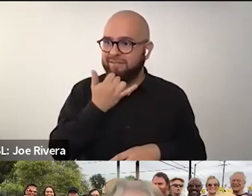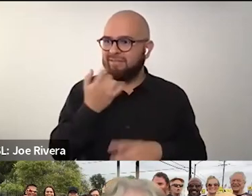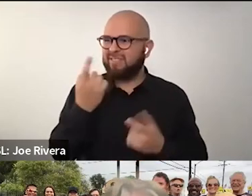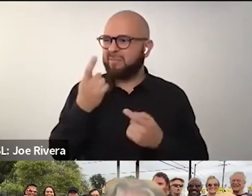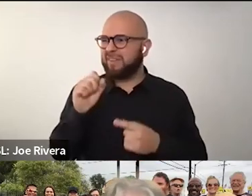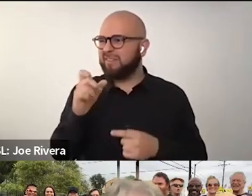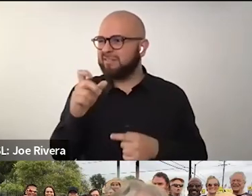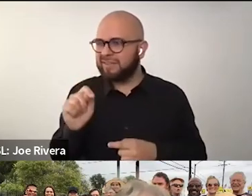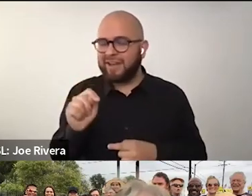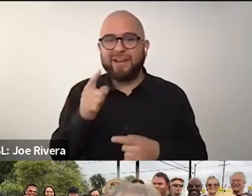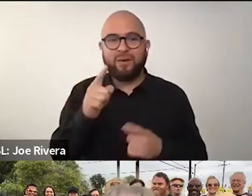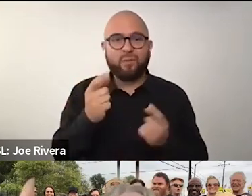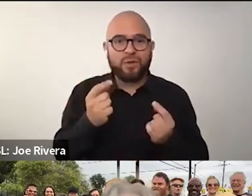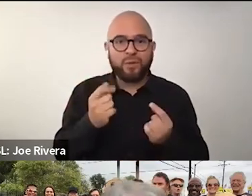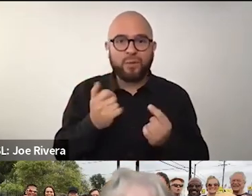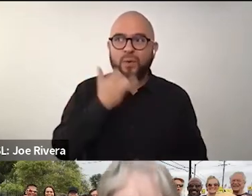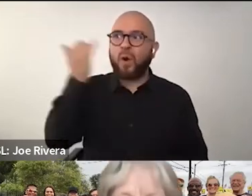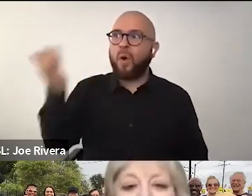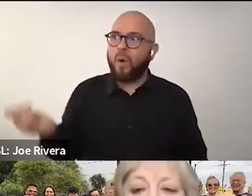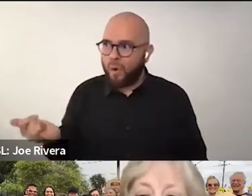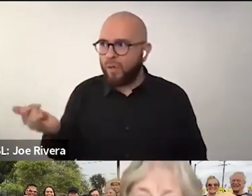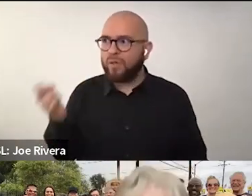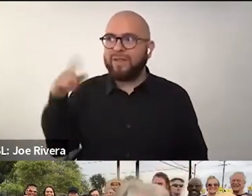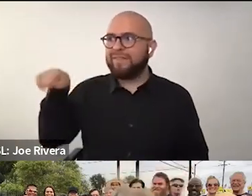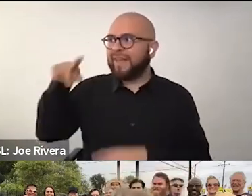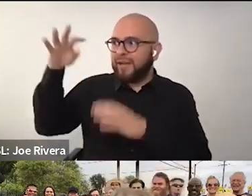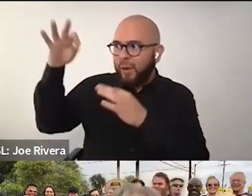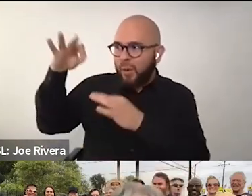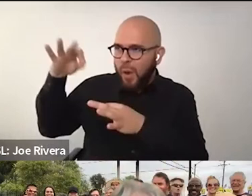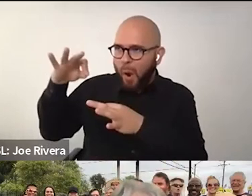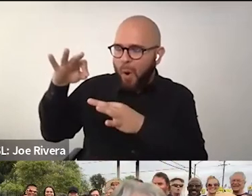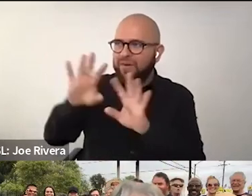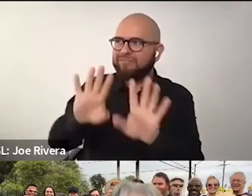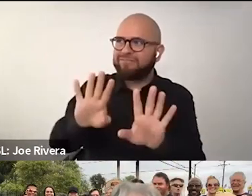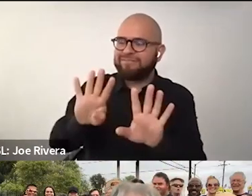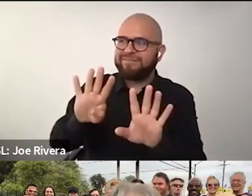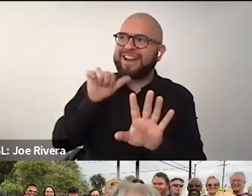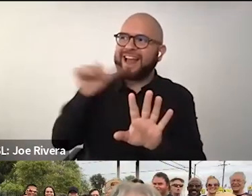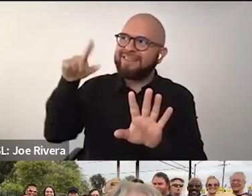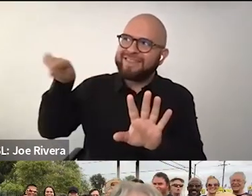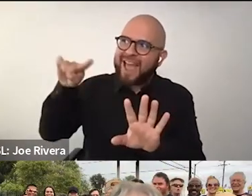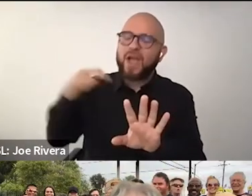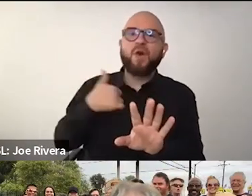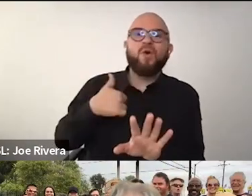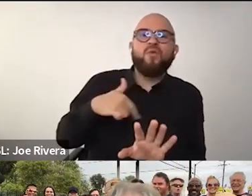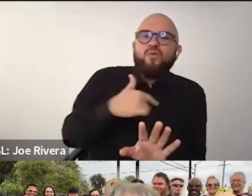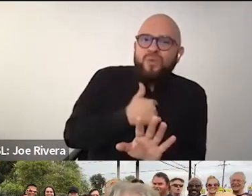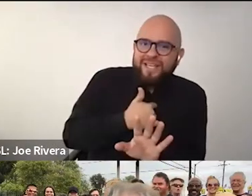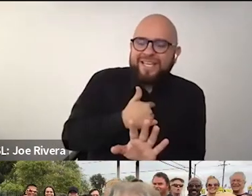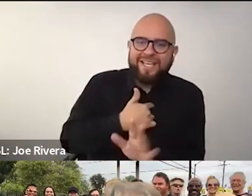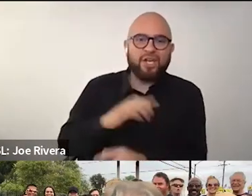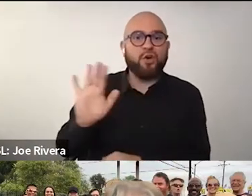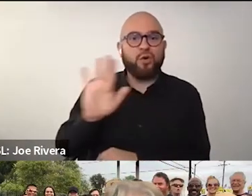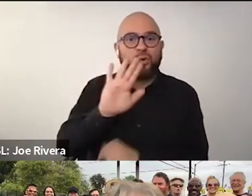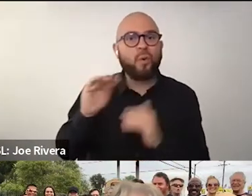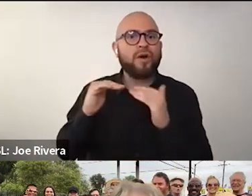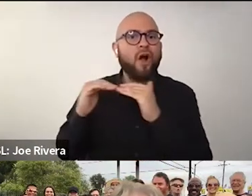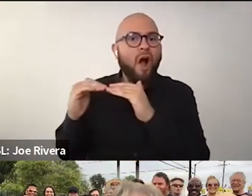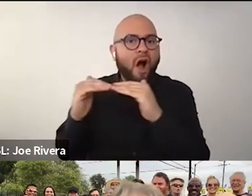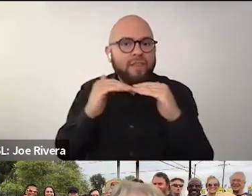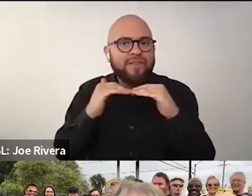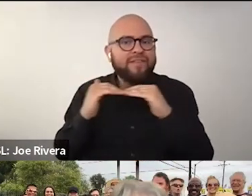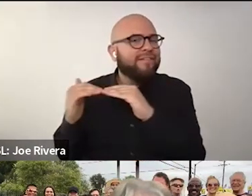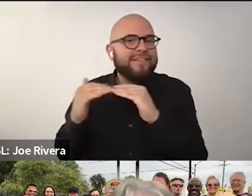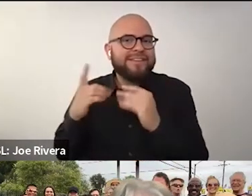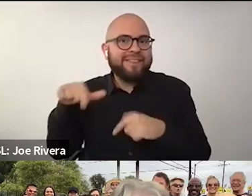We can't fix it. Your colleagues can't fix it if they don't know about it. And it's really important that we think of ourselves